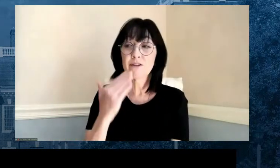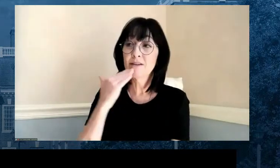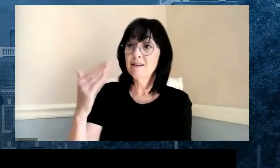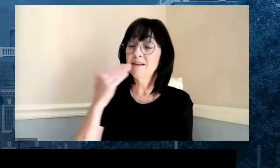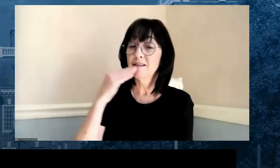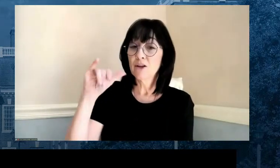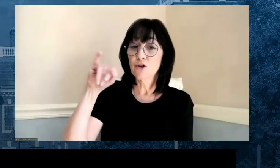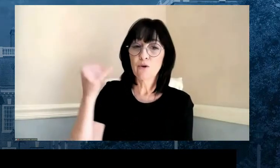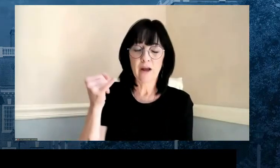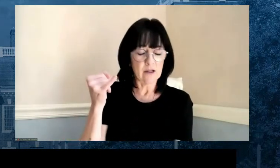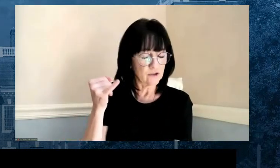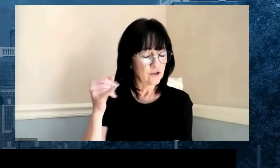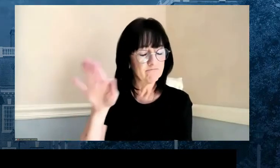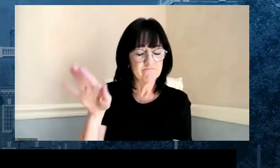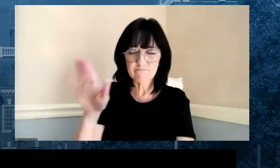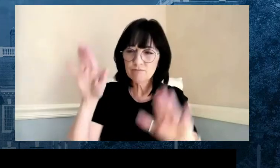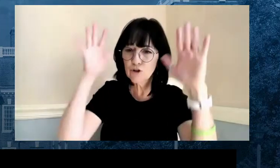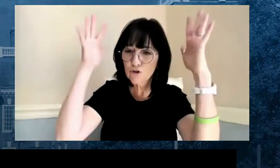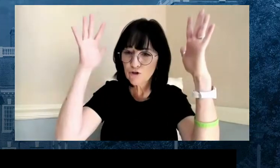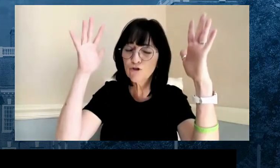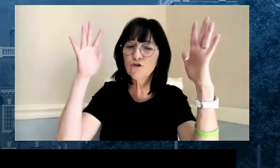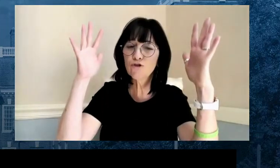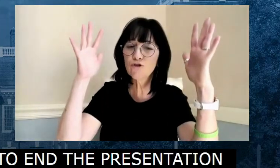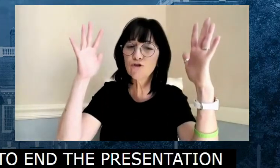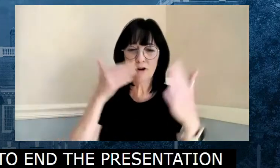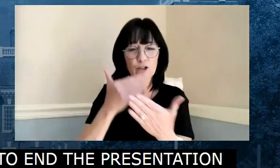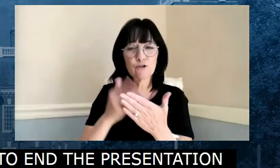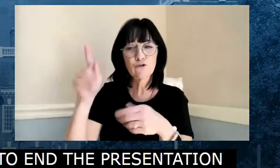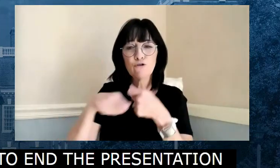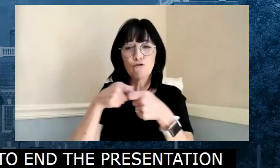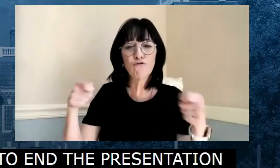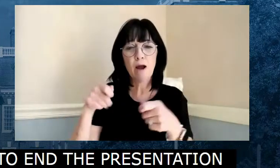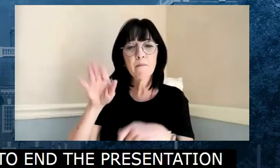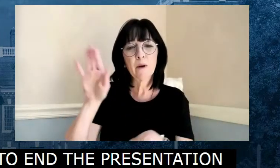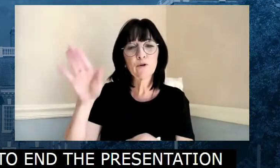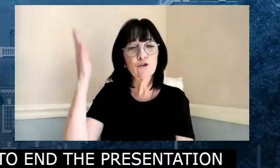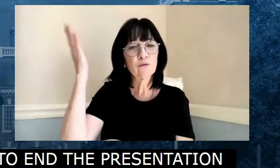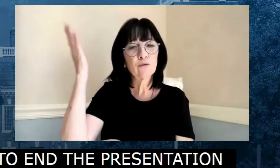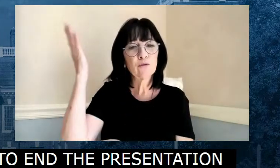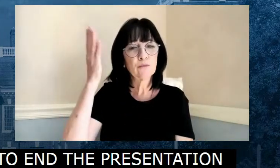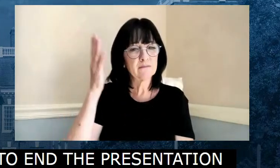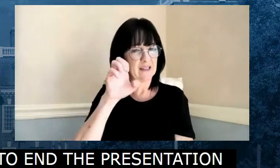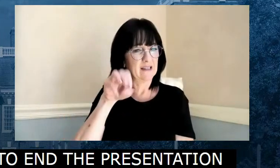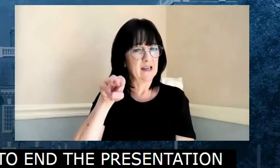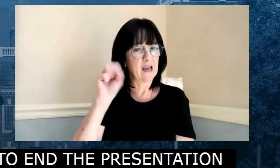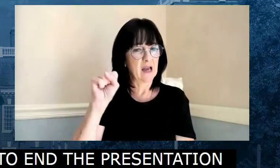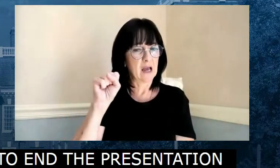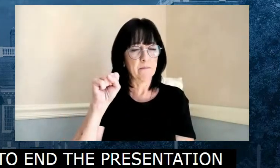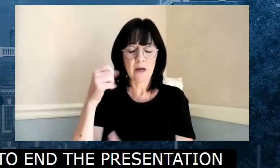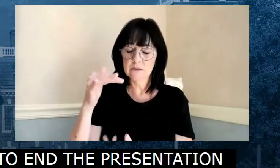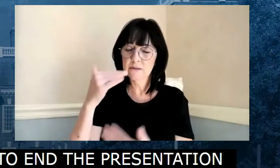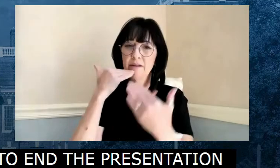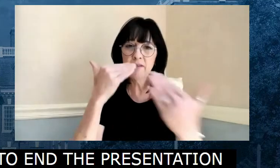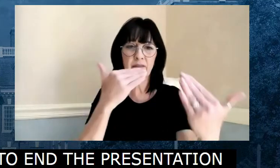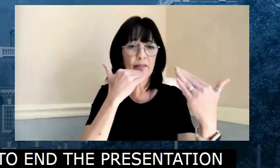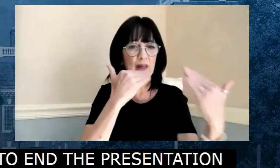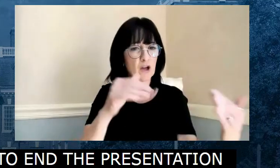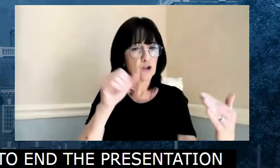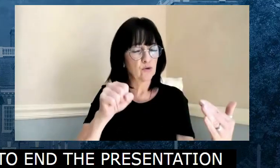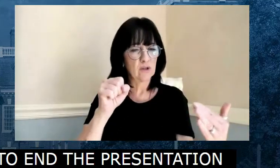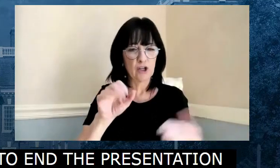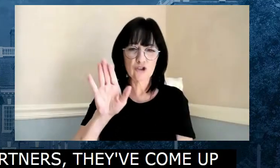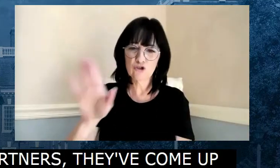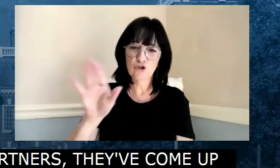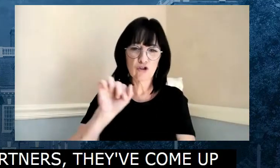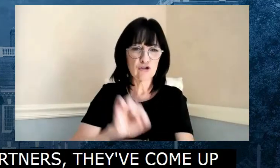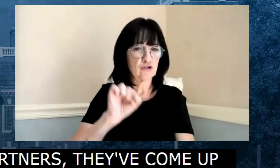the presentation with a big thank you for our EMS partners. As you said, they've come up big over this past year. Those